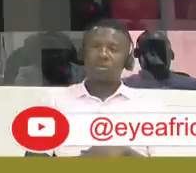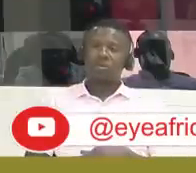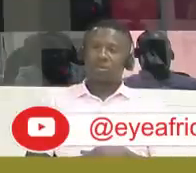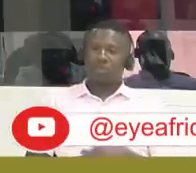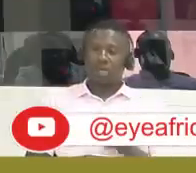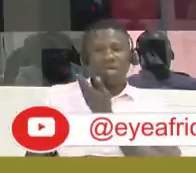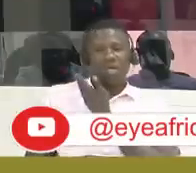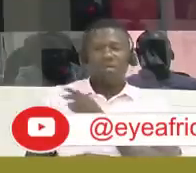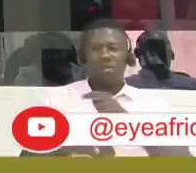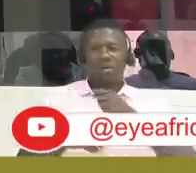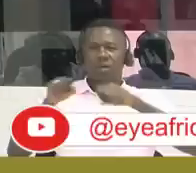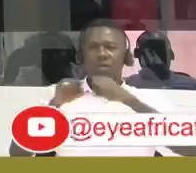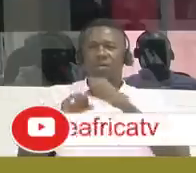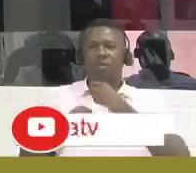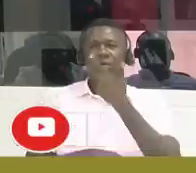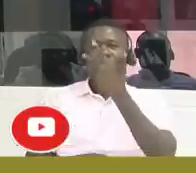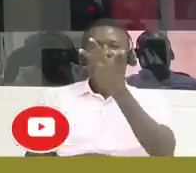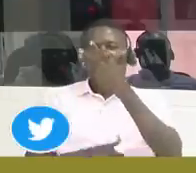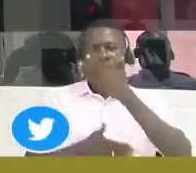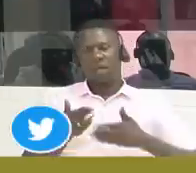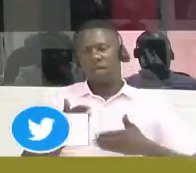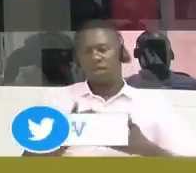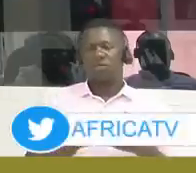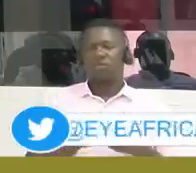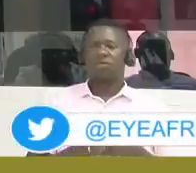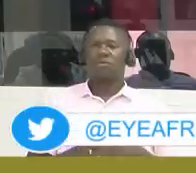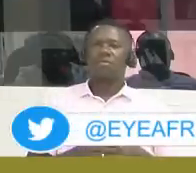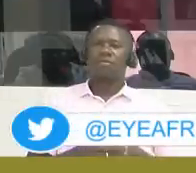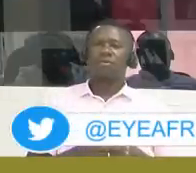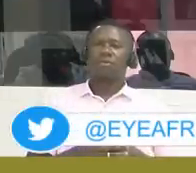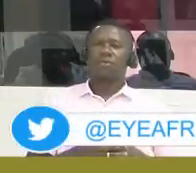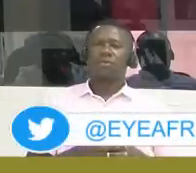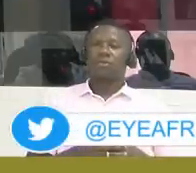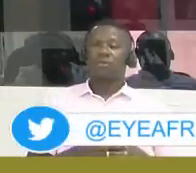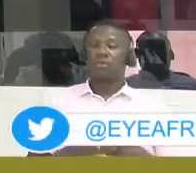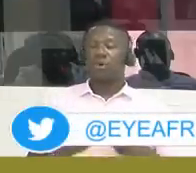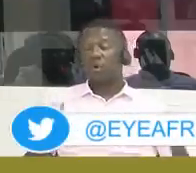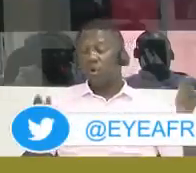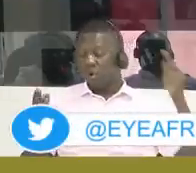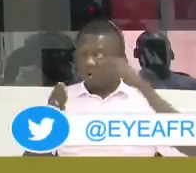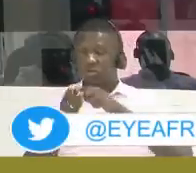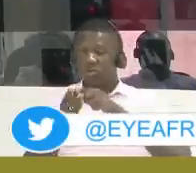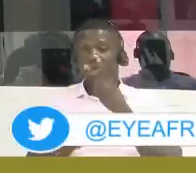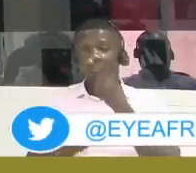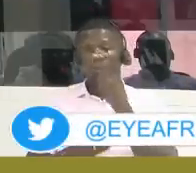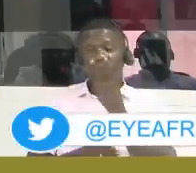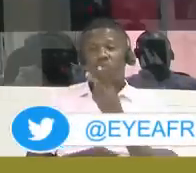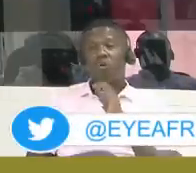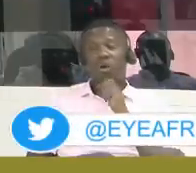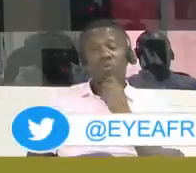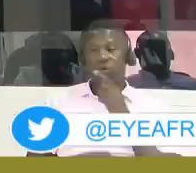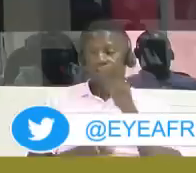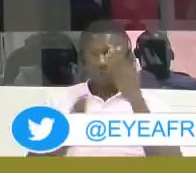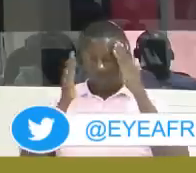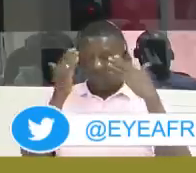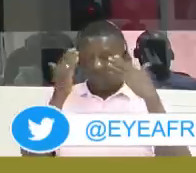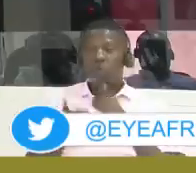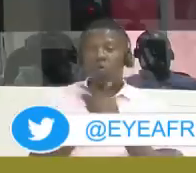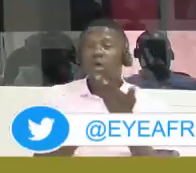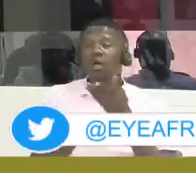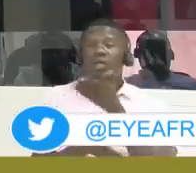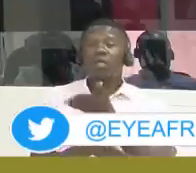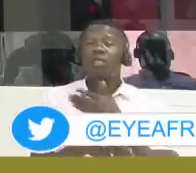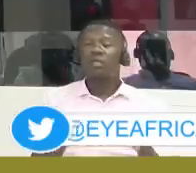till around 2 p.m. you did not know his whereabouts? No. Can you tell us what happened next?